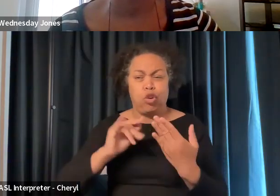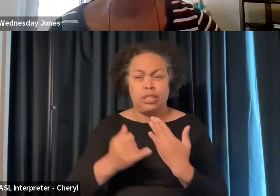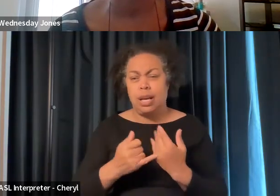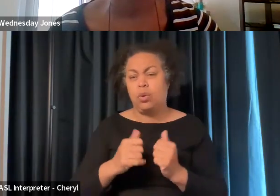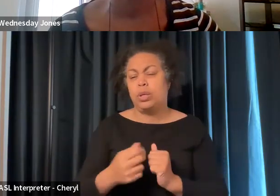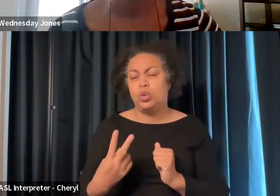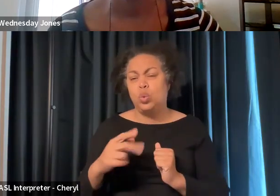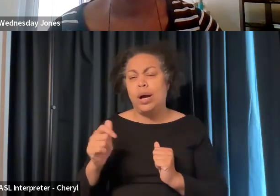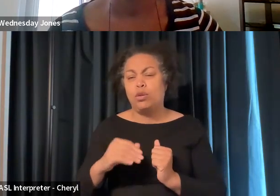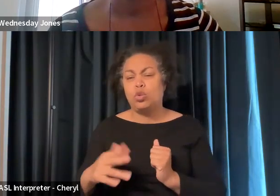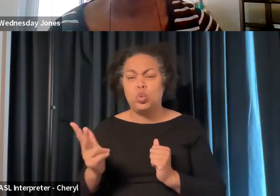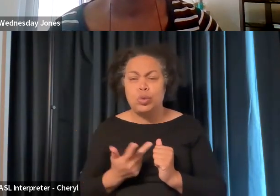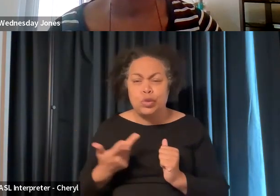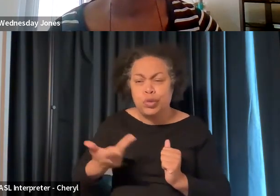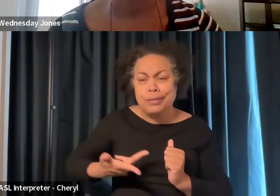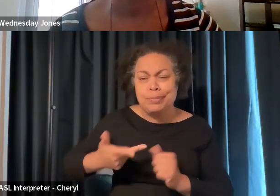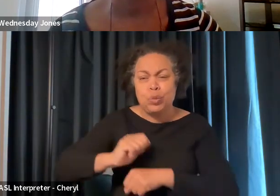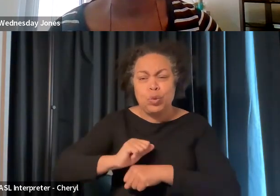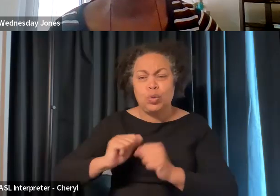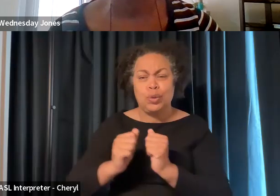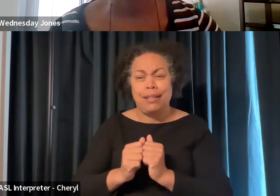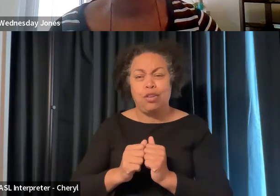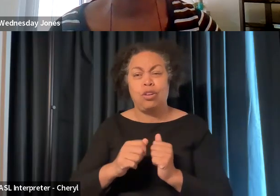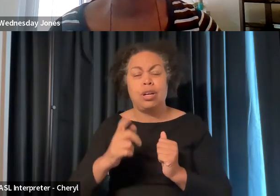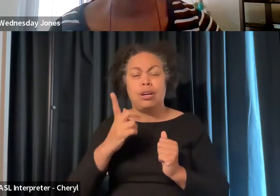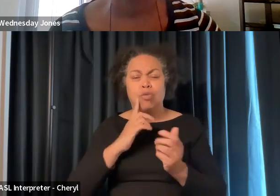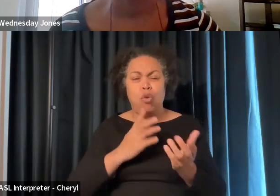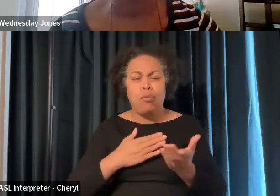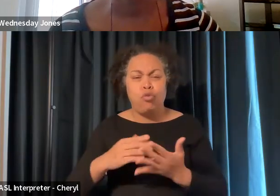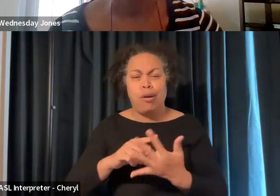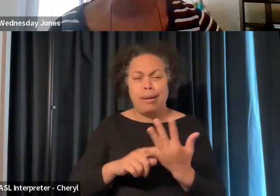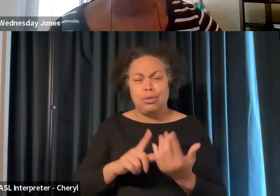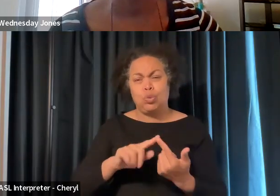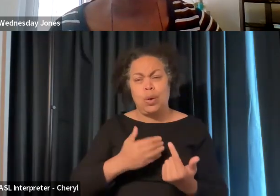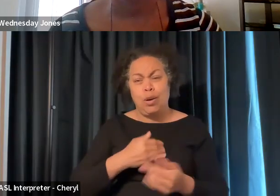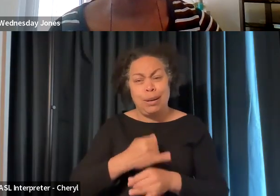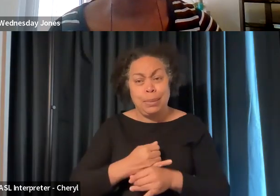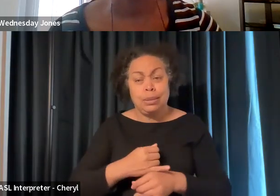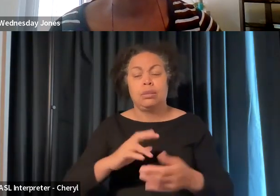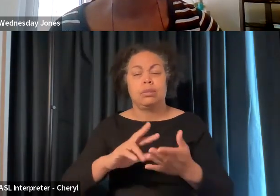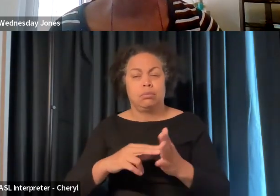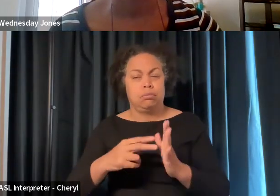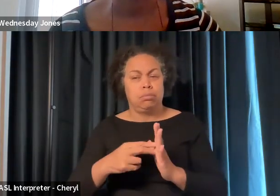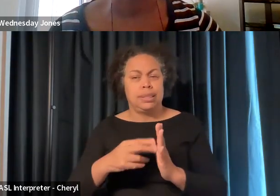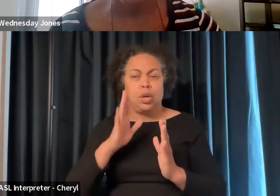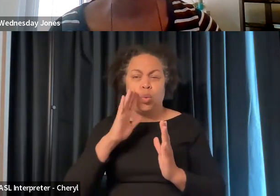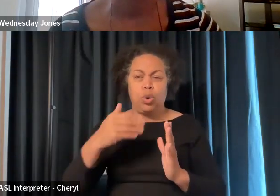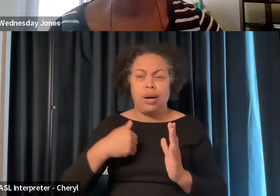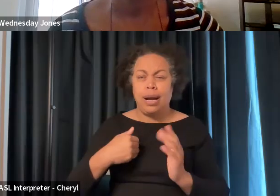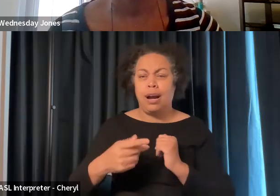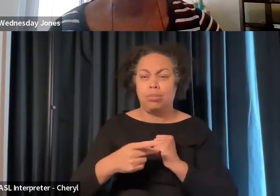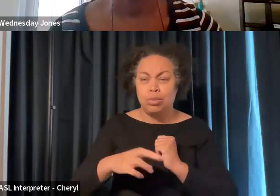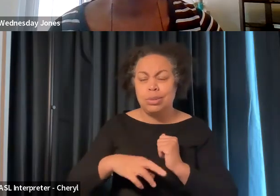other students from my school. We wanted to bring social change to our campus. So having professors and